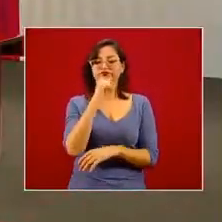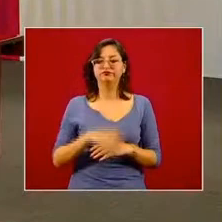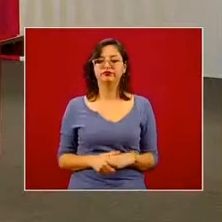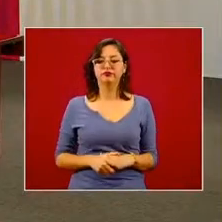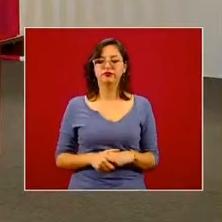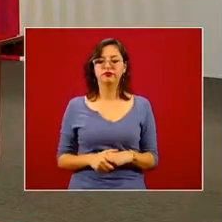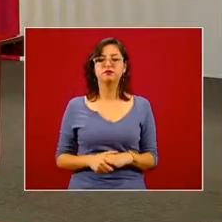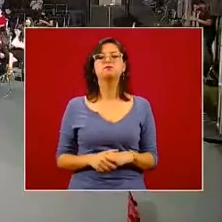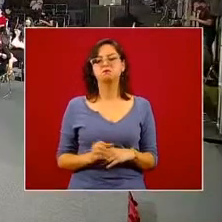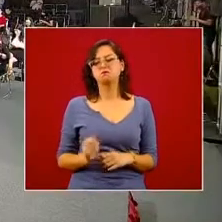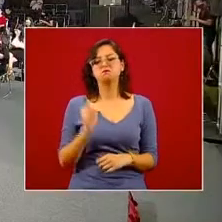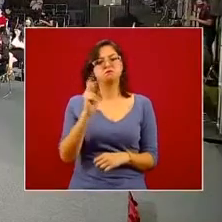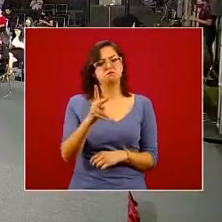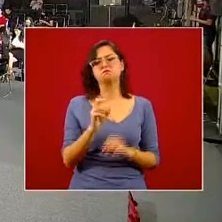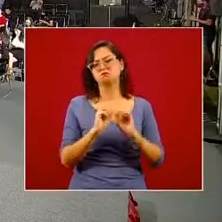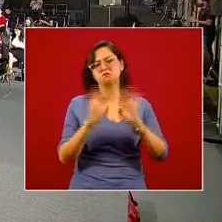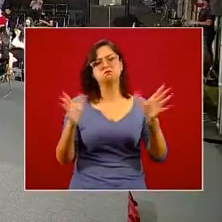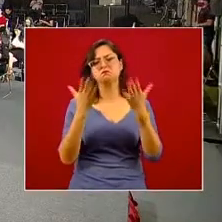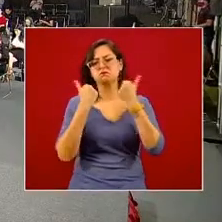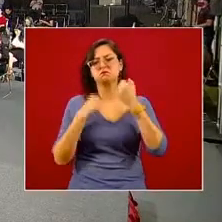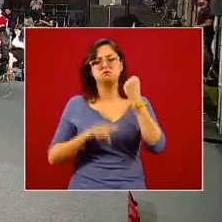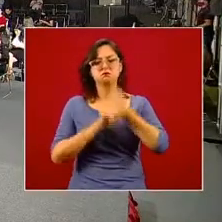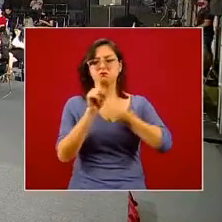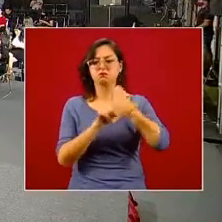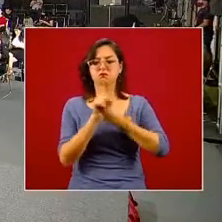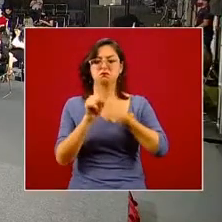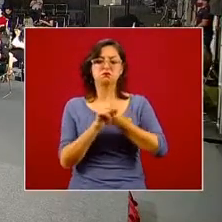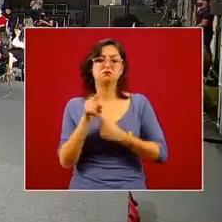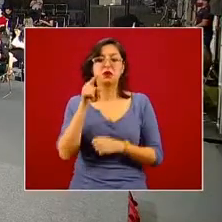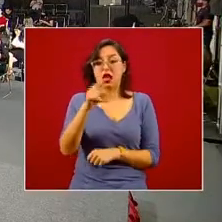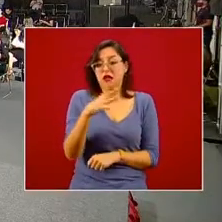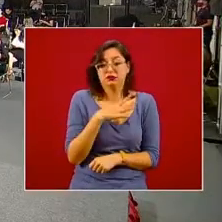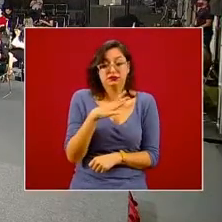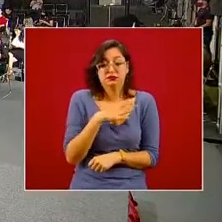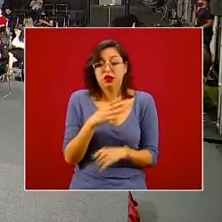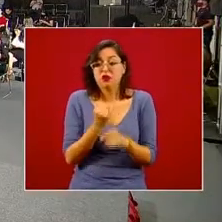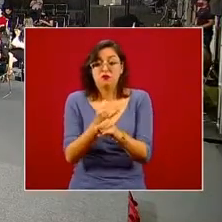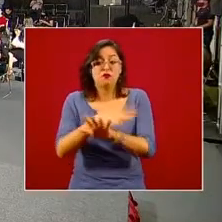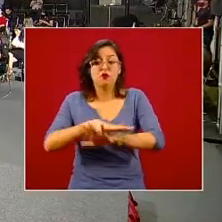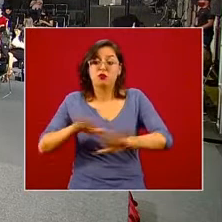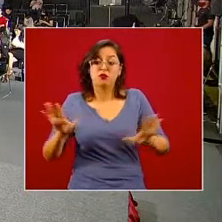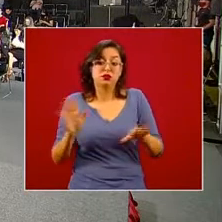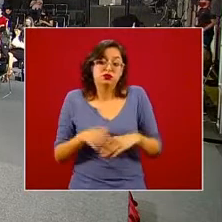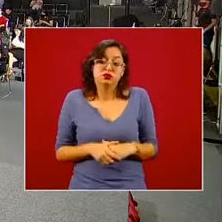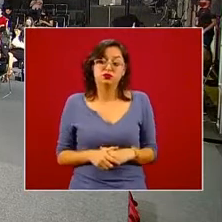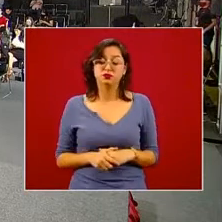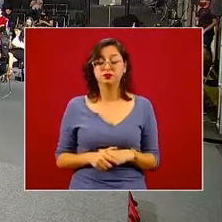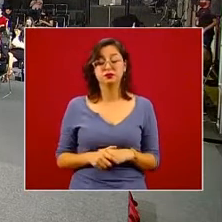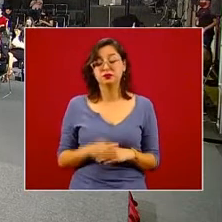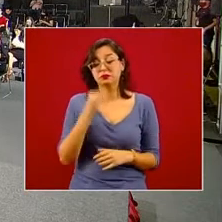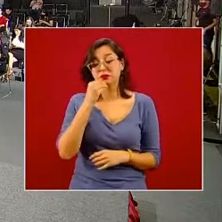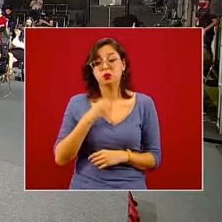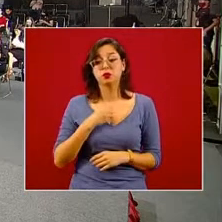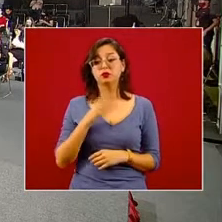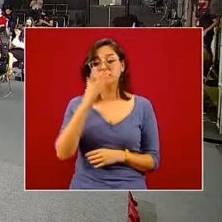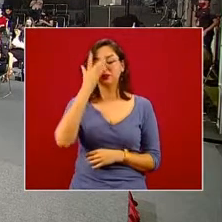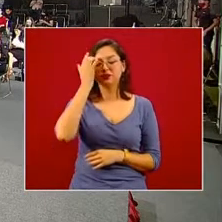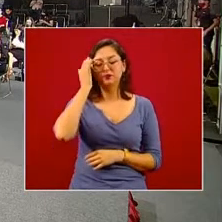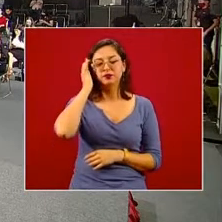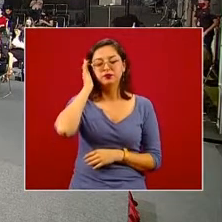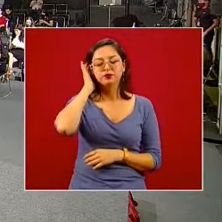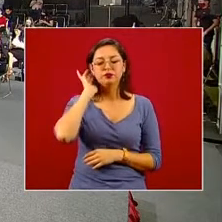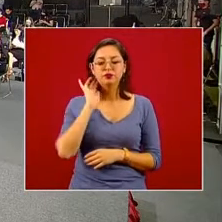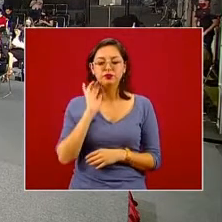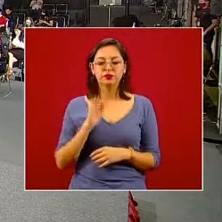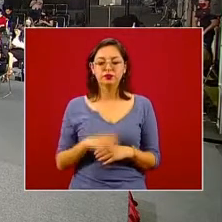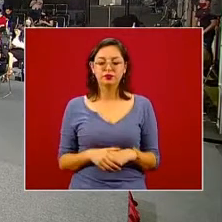that we as a federal, we cannot change this information. El segundo tema de respecto a esta No, I base de know, datos